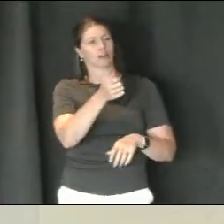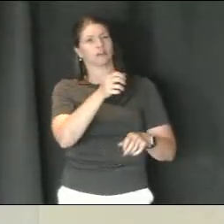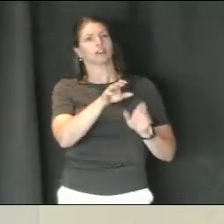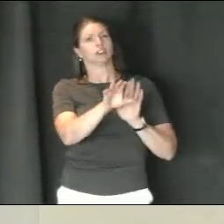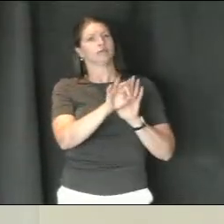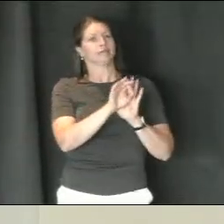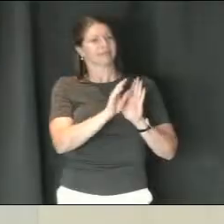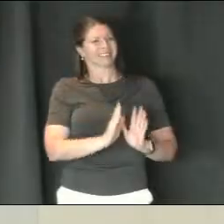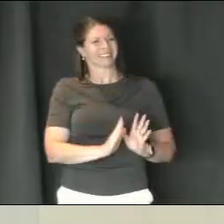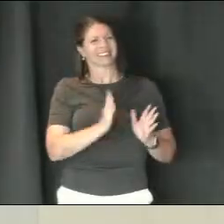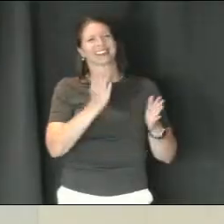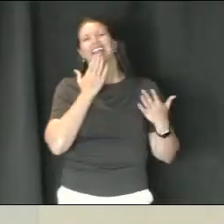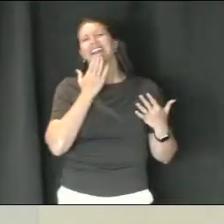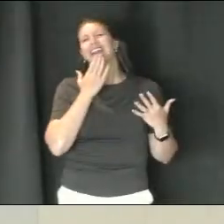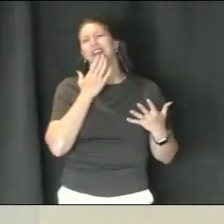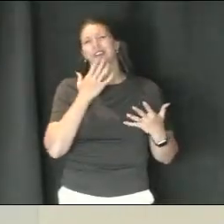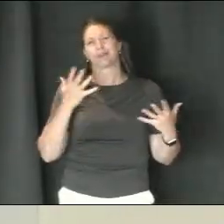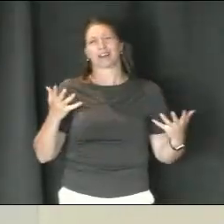all I have to say.